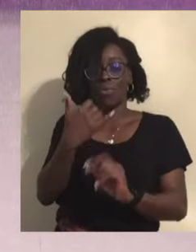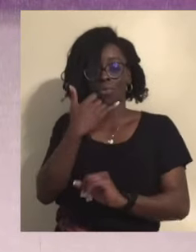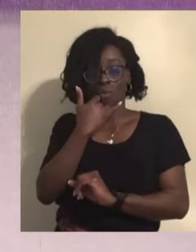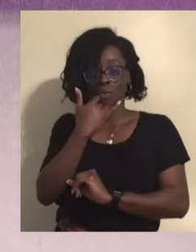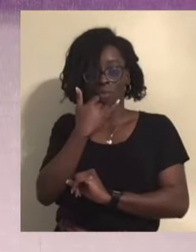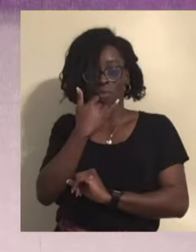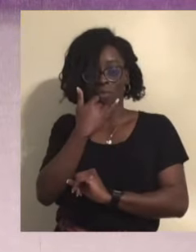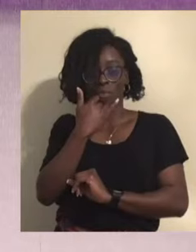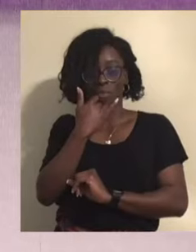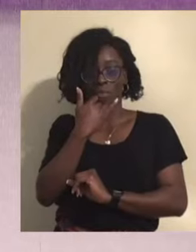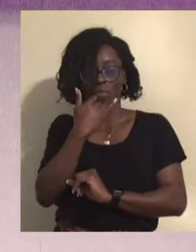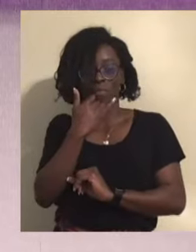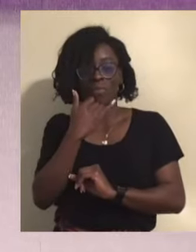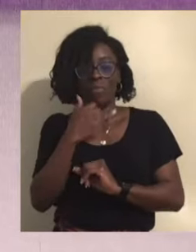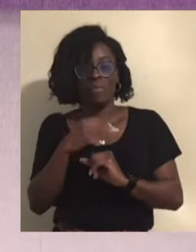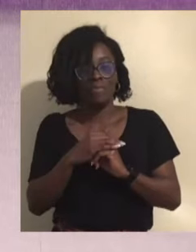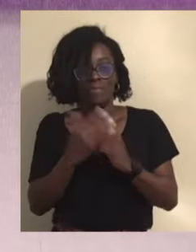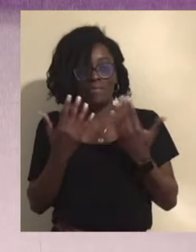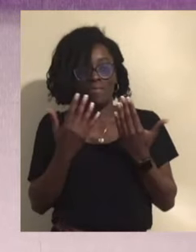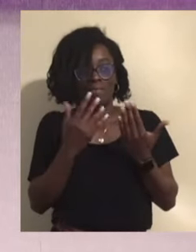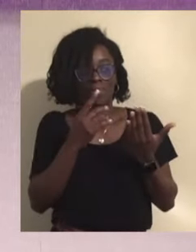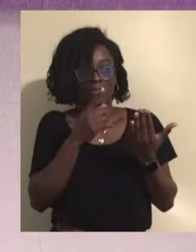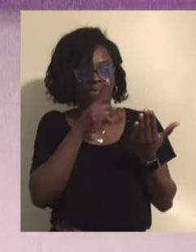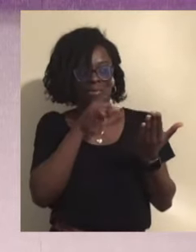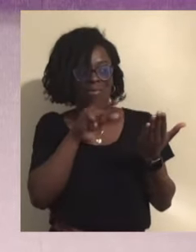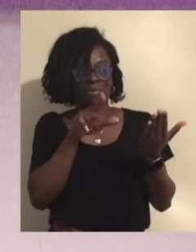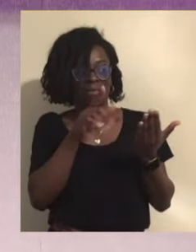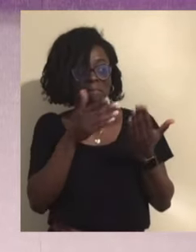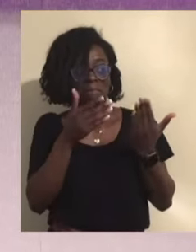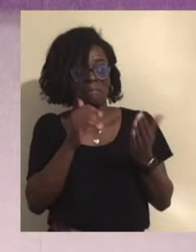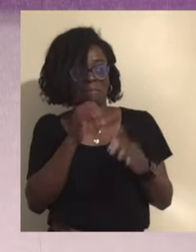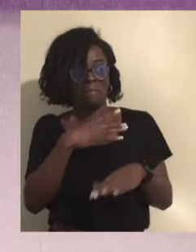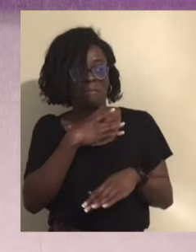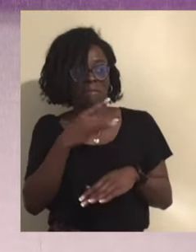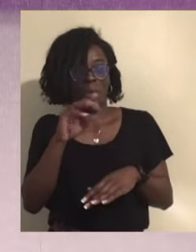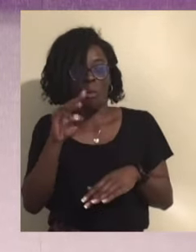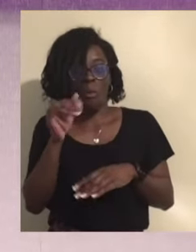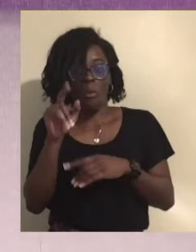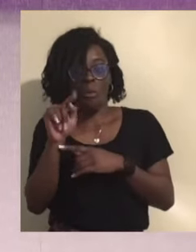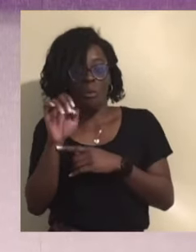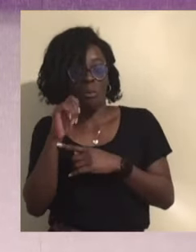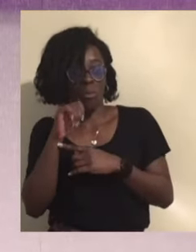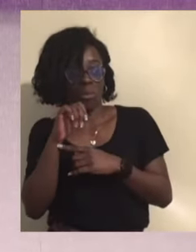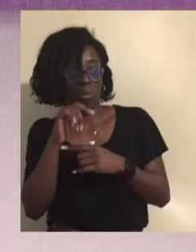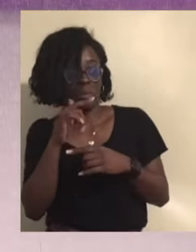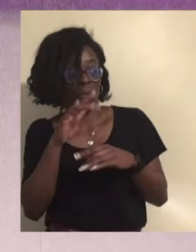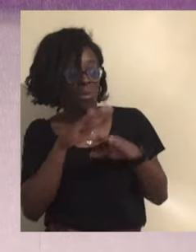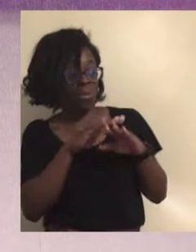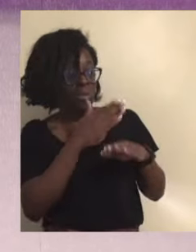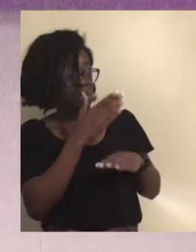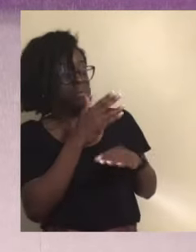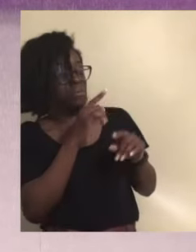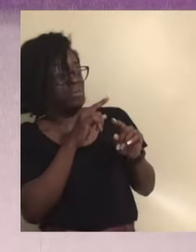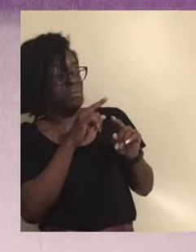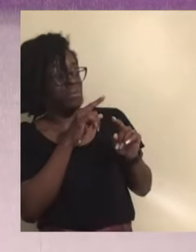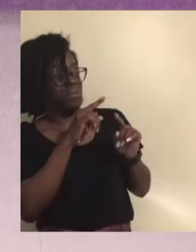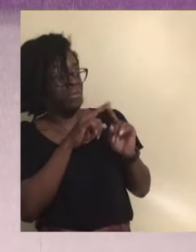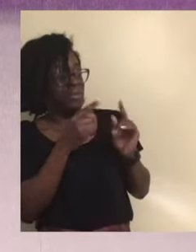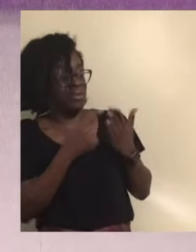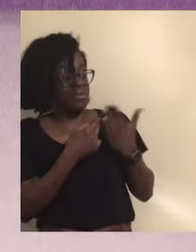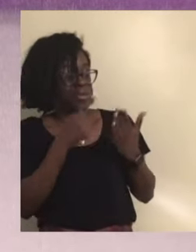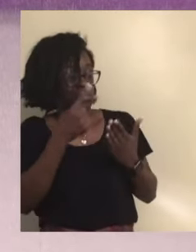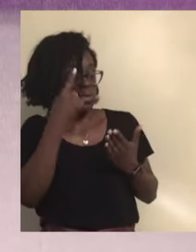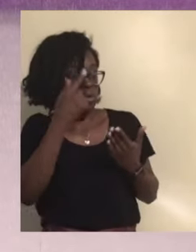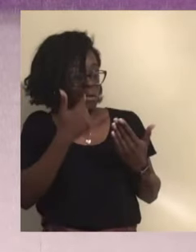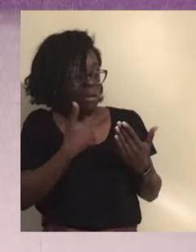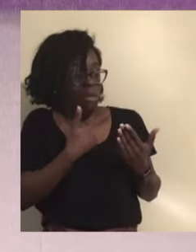Oh, y'all ain't gonna like a white girl on a Sunday morning, but see, there are some times that you think you've got the truth concerning a